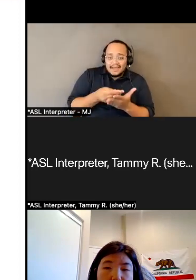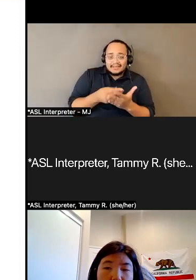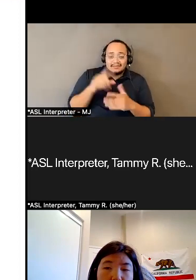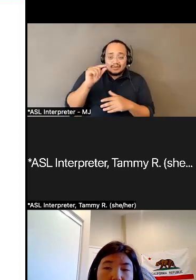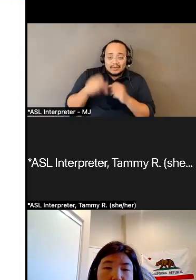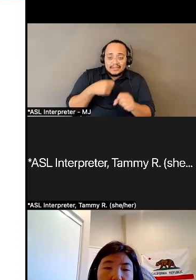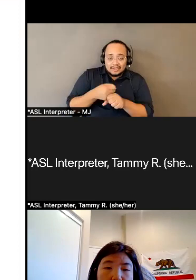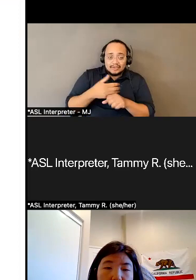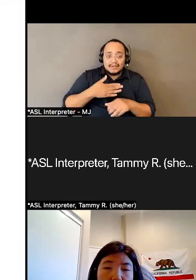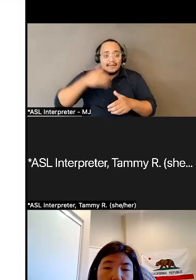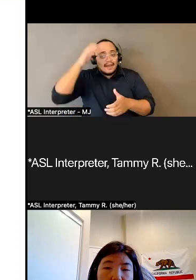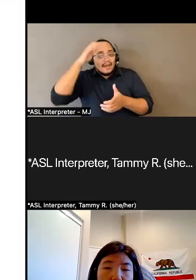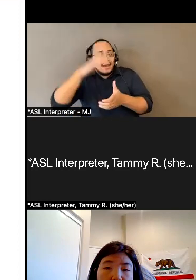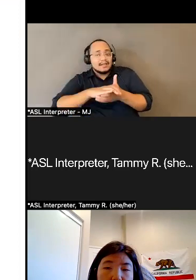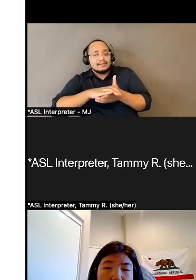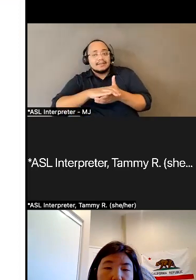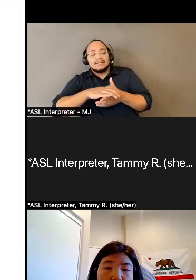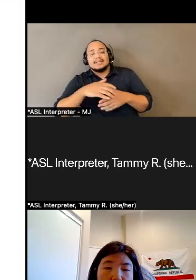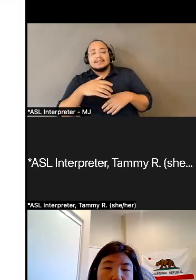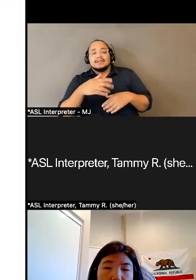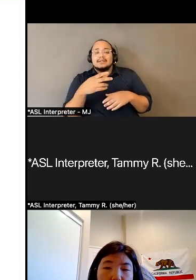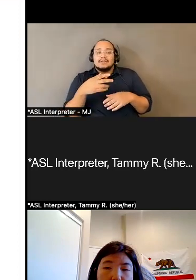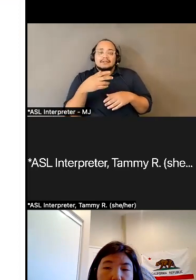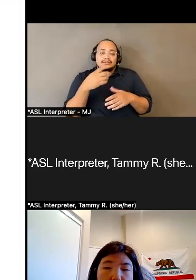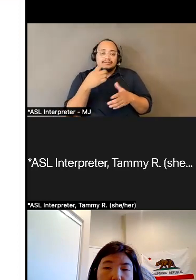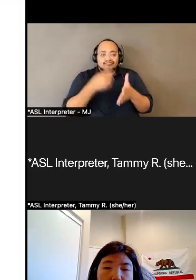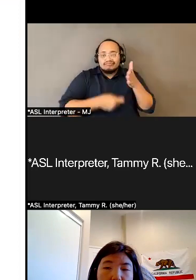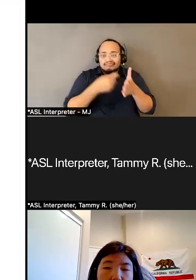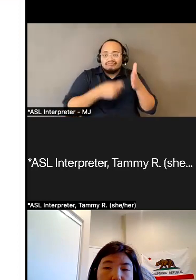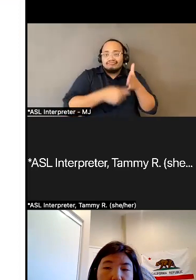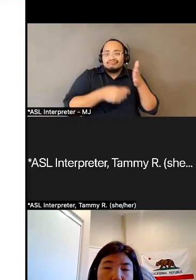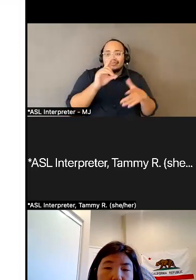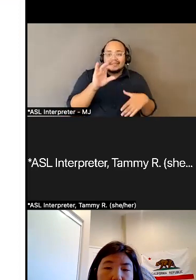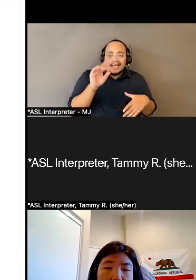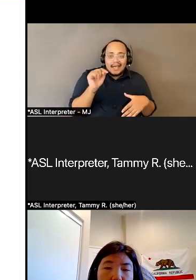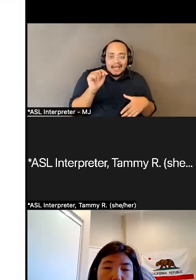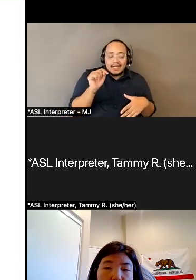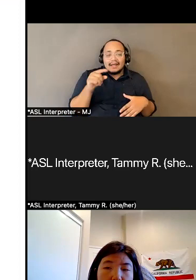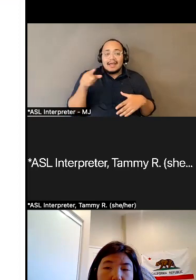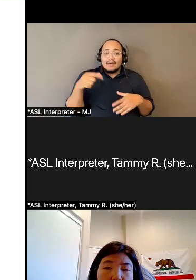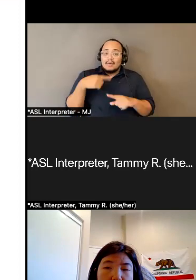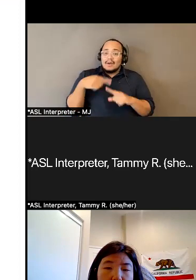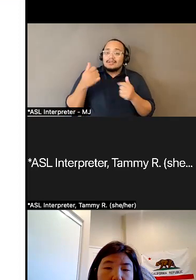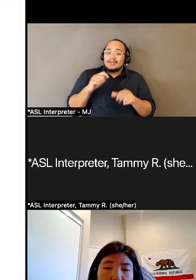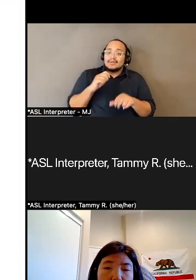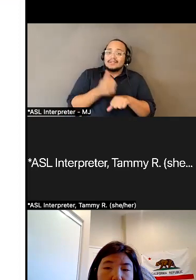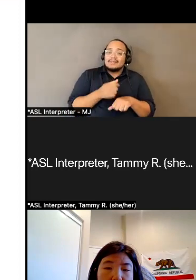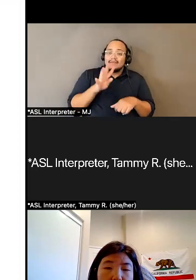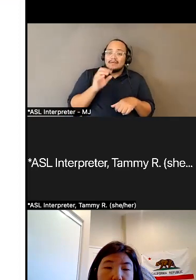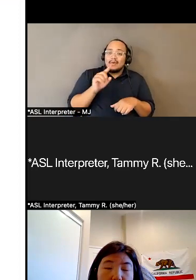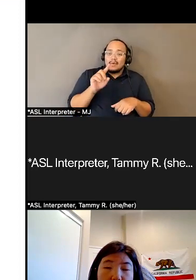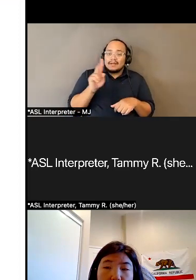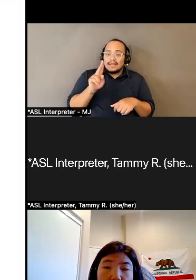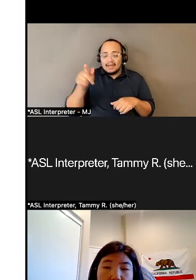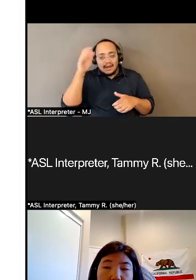my husband racked up debt, told me setting up my own 401k was me stealing money from him. And he also opened